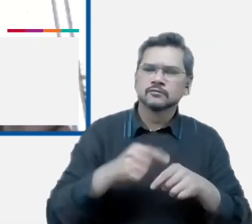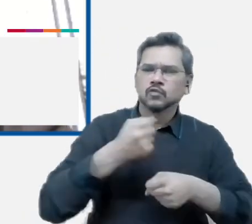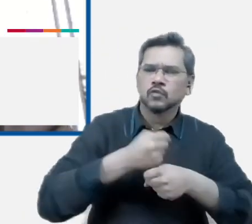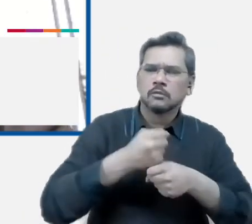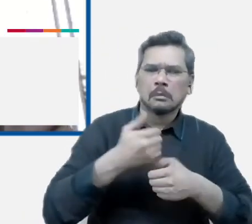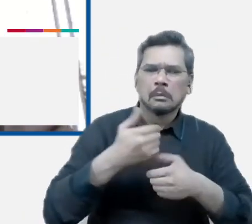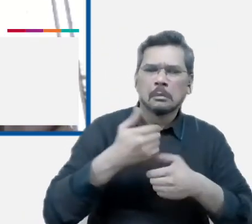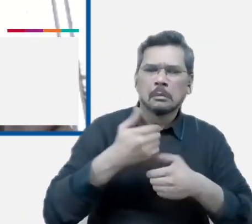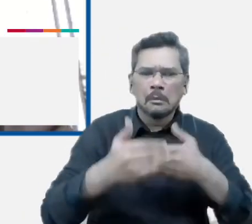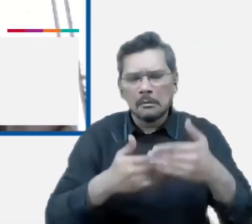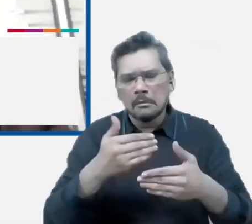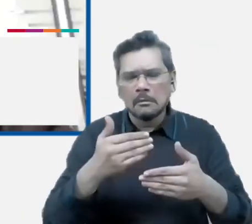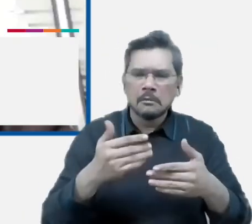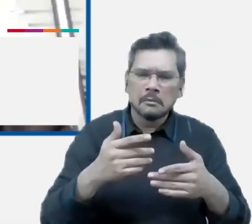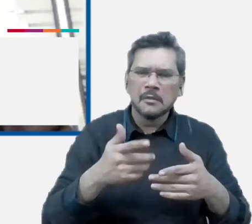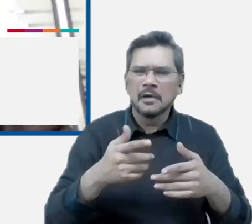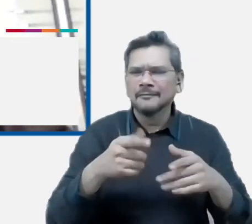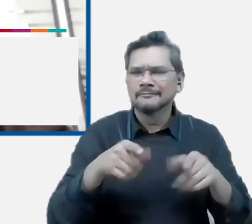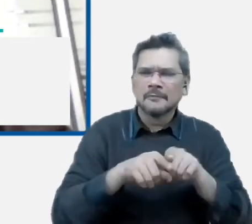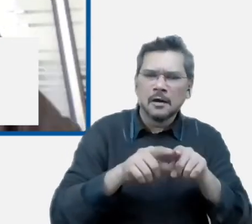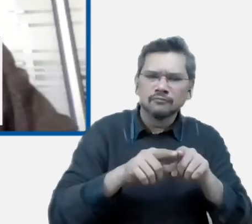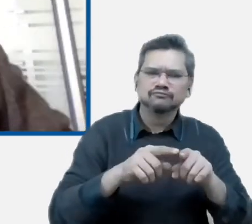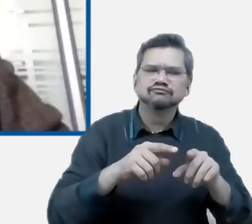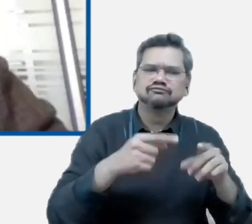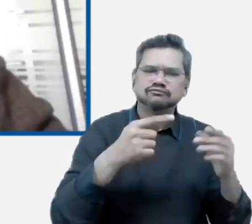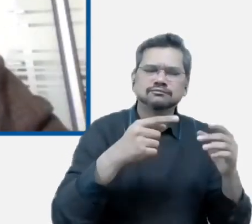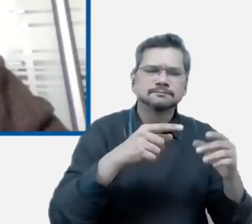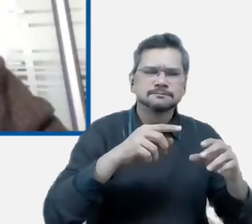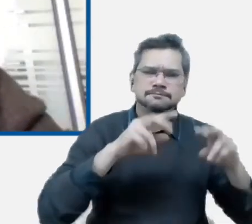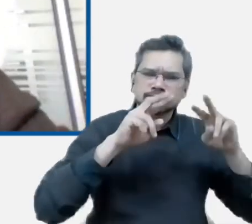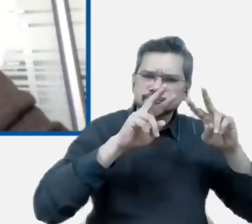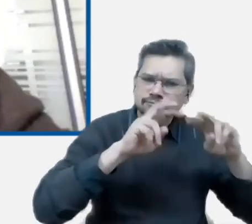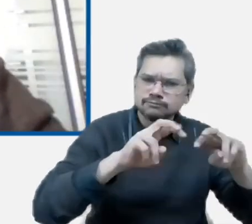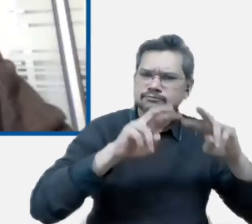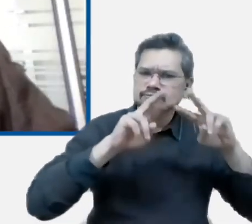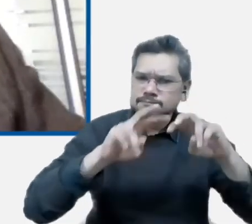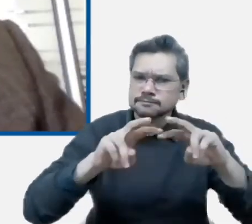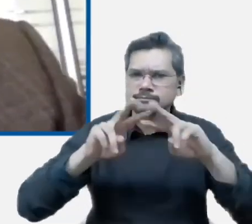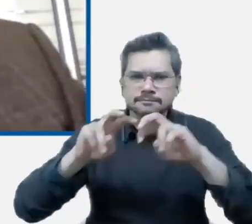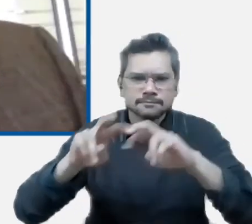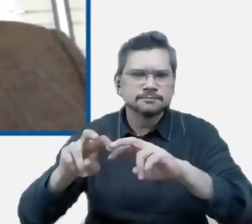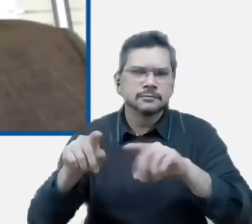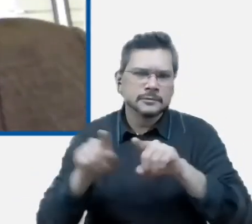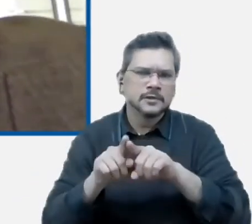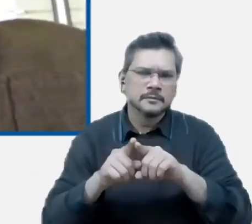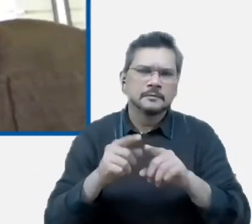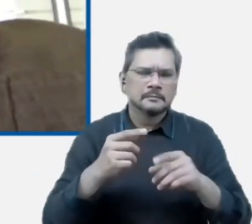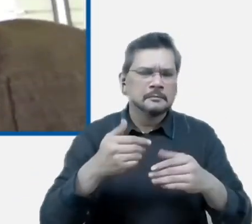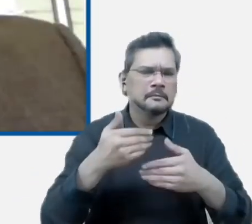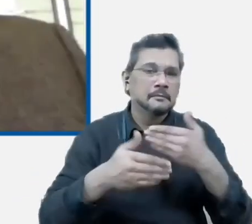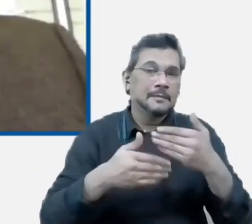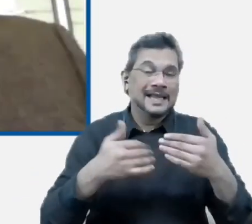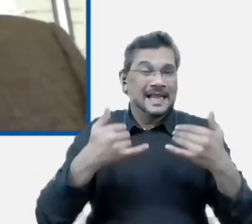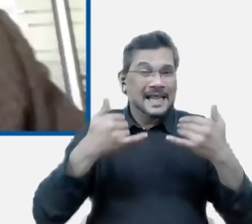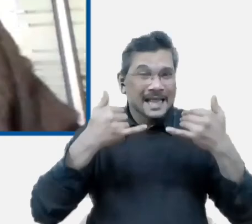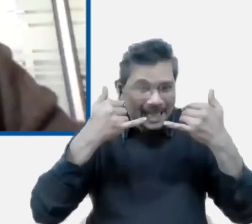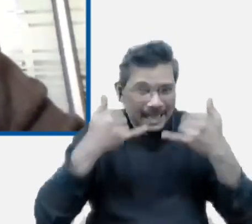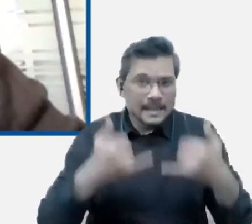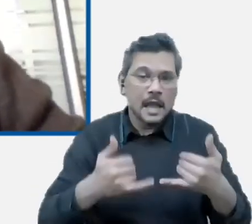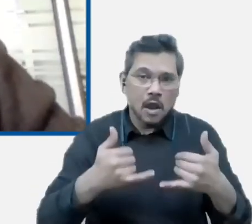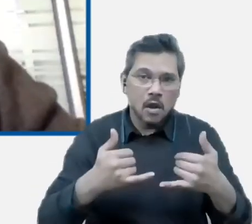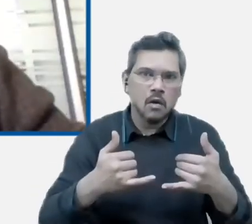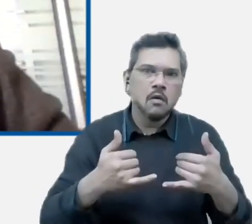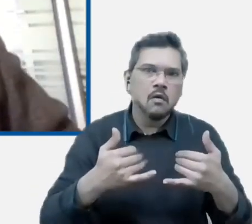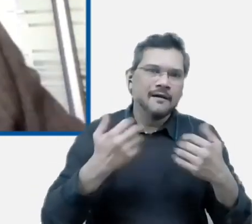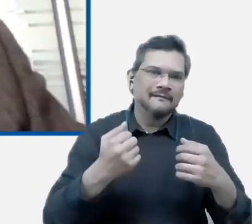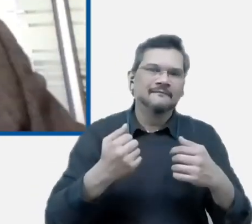assessments. Right now, we are having a training that is going on, whereby we are incorporating the climate change